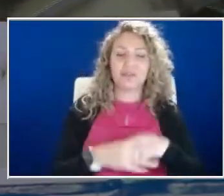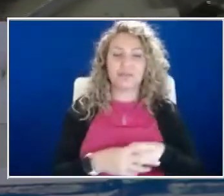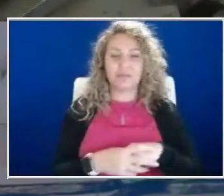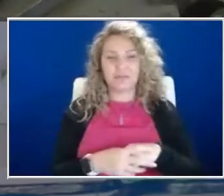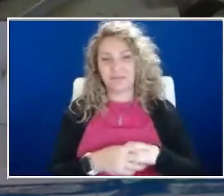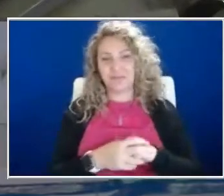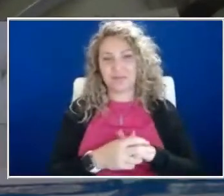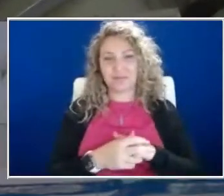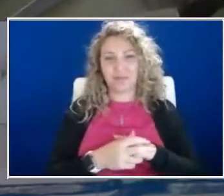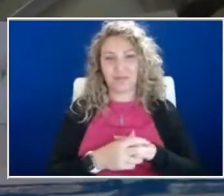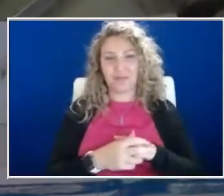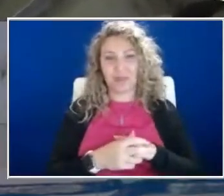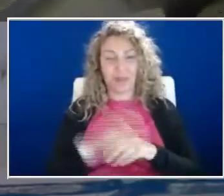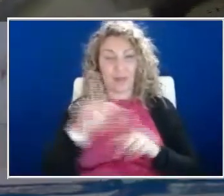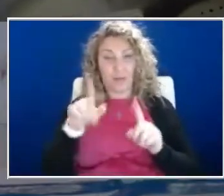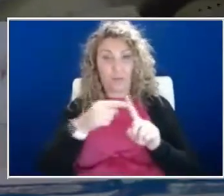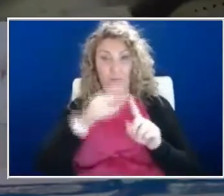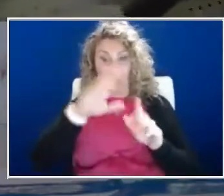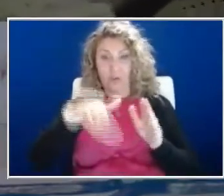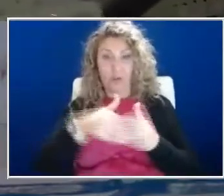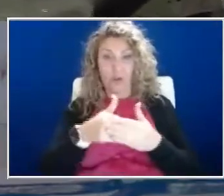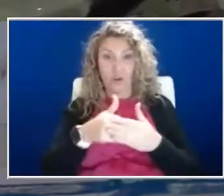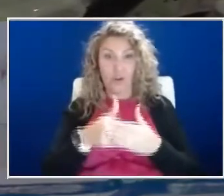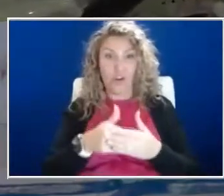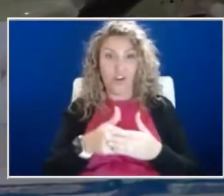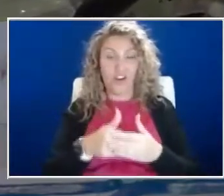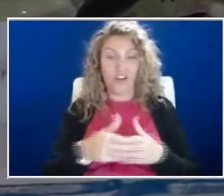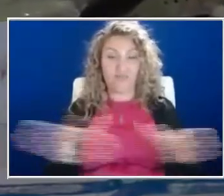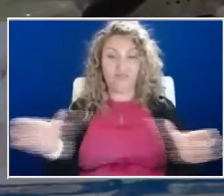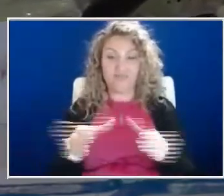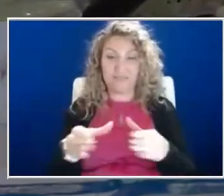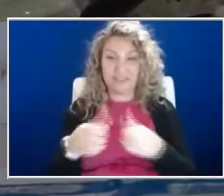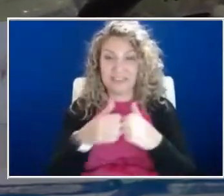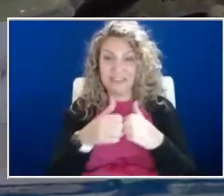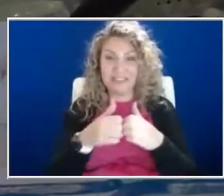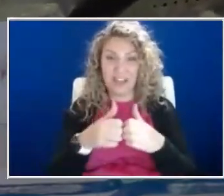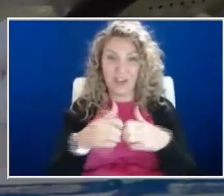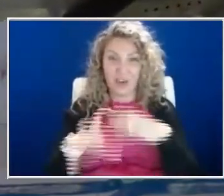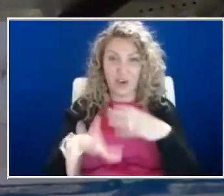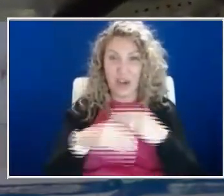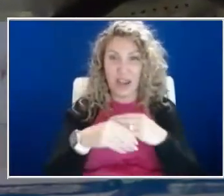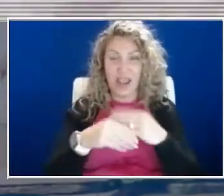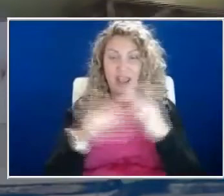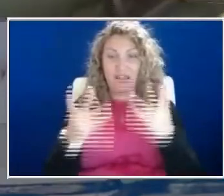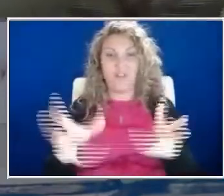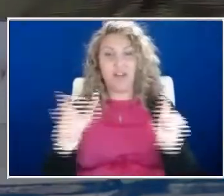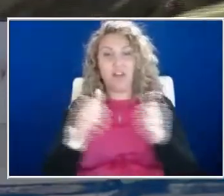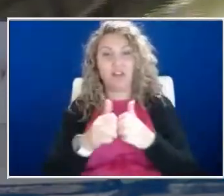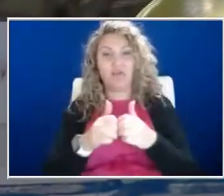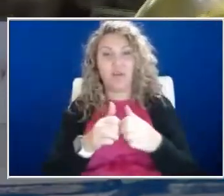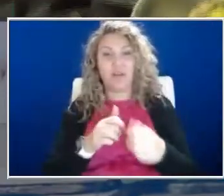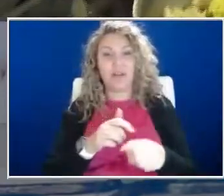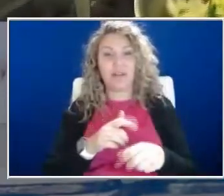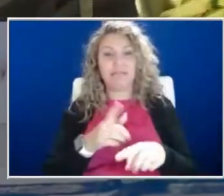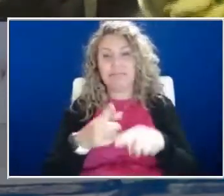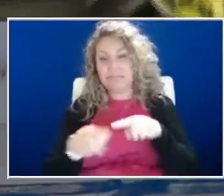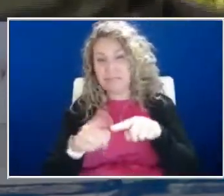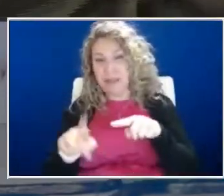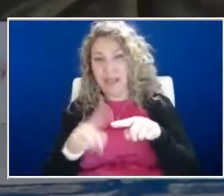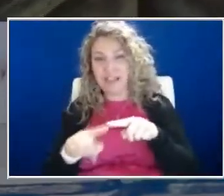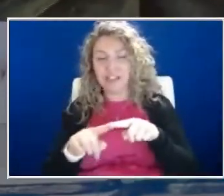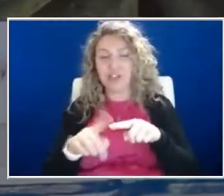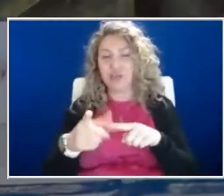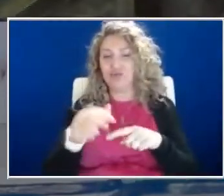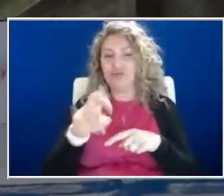And once we get all this put together, we're going to add these two and finish off with some sliced grilled chicken. Look at that really coming together